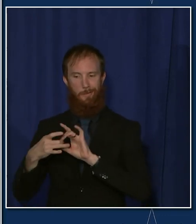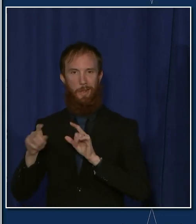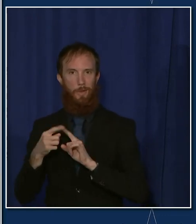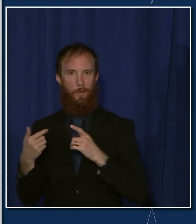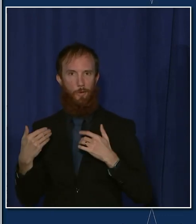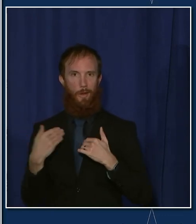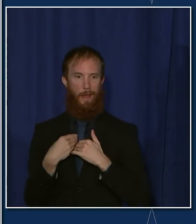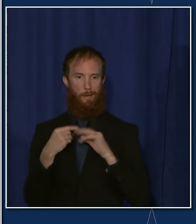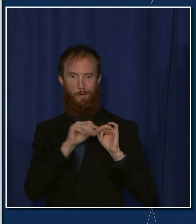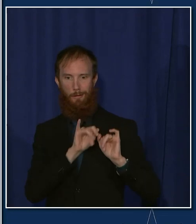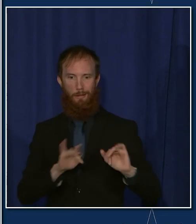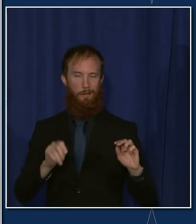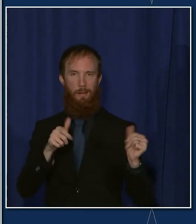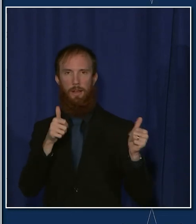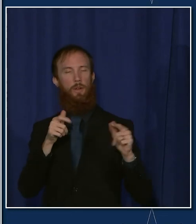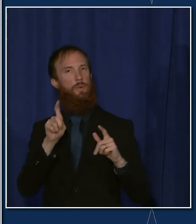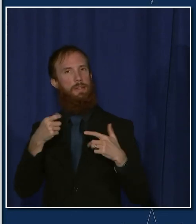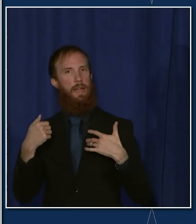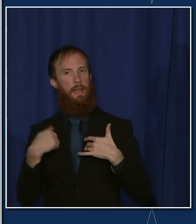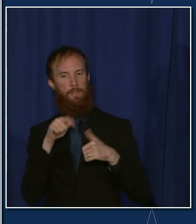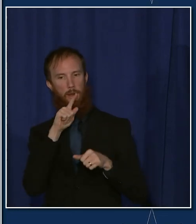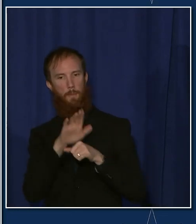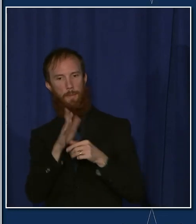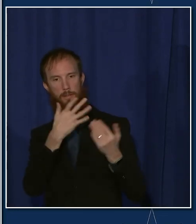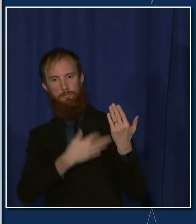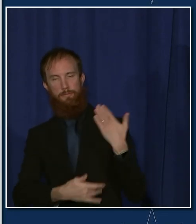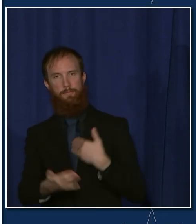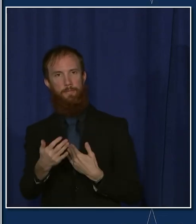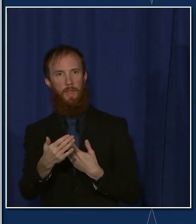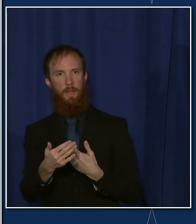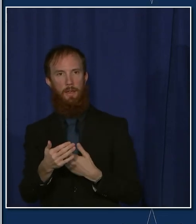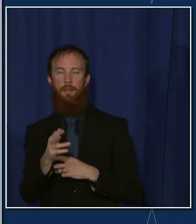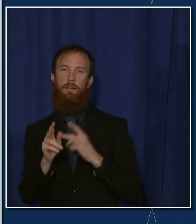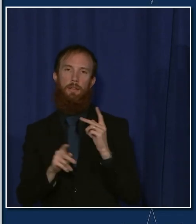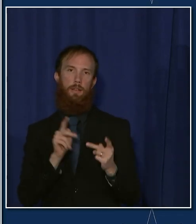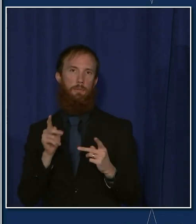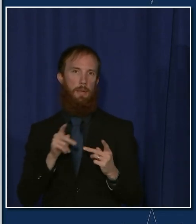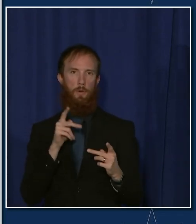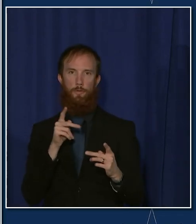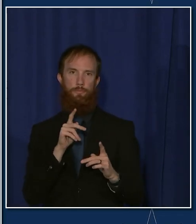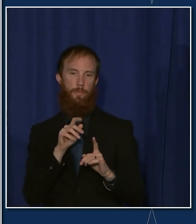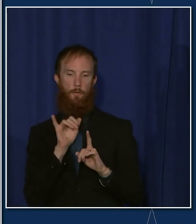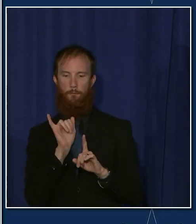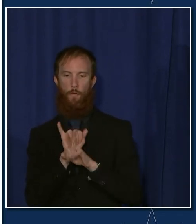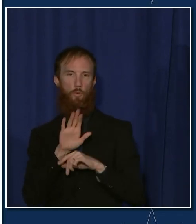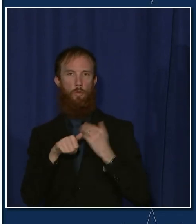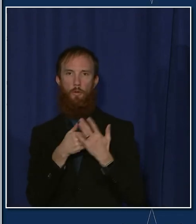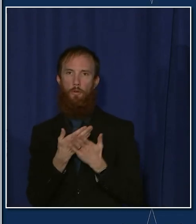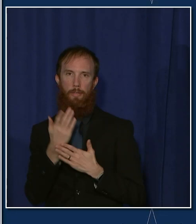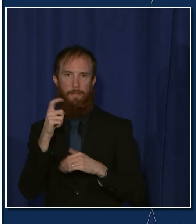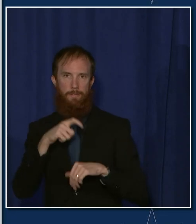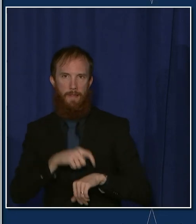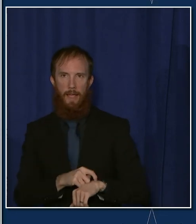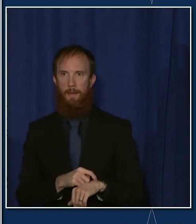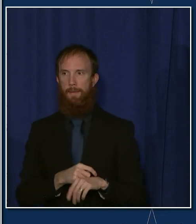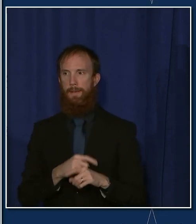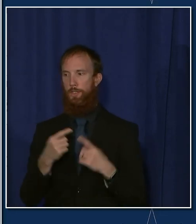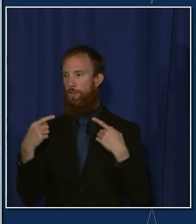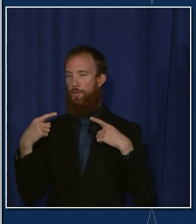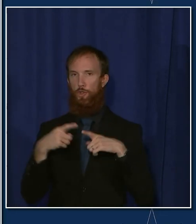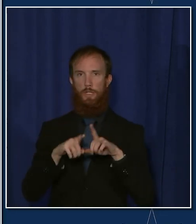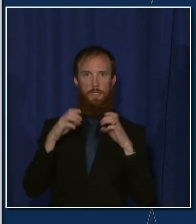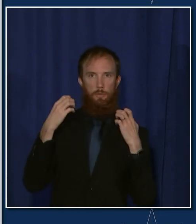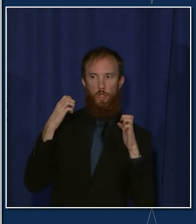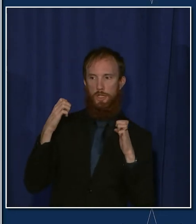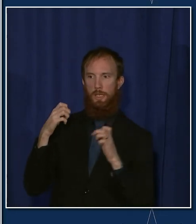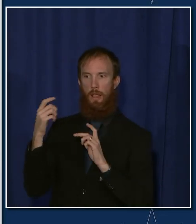commitment long-term because people are fooled all the time. They're told something in an emergency,